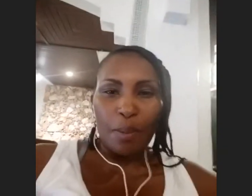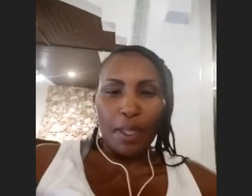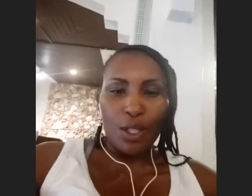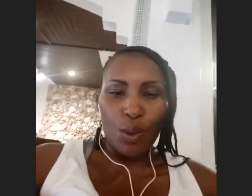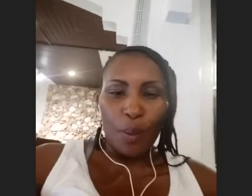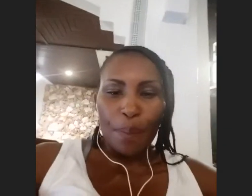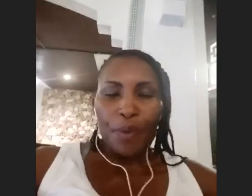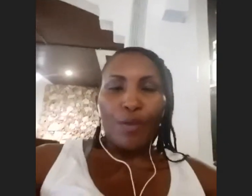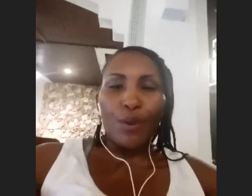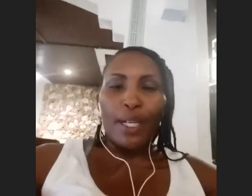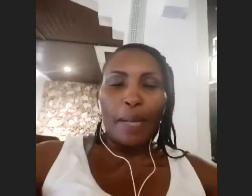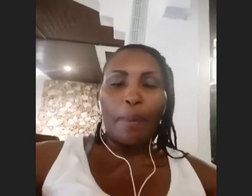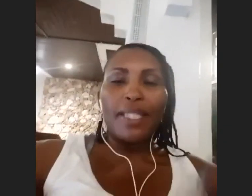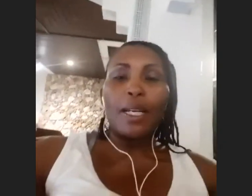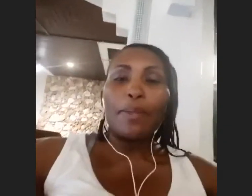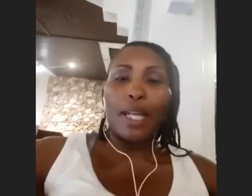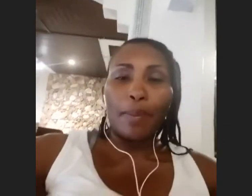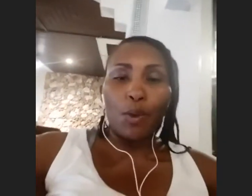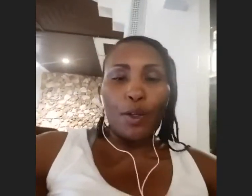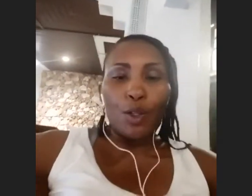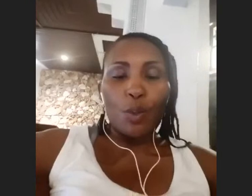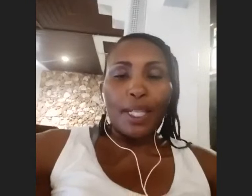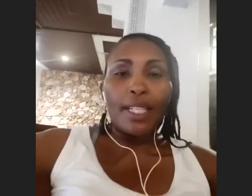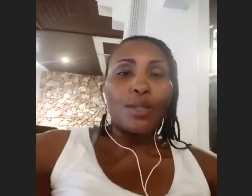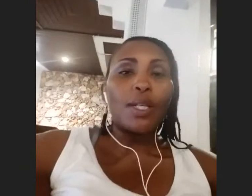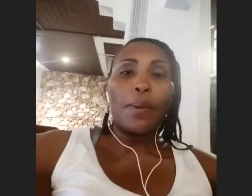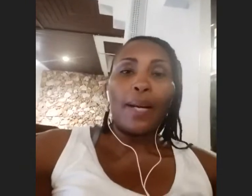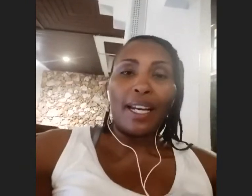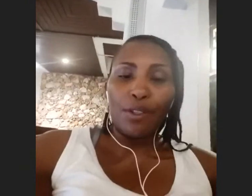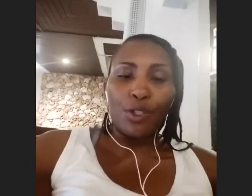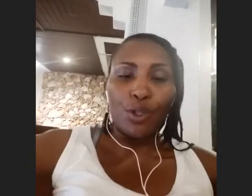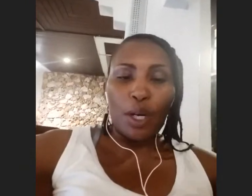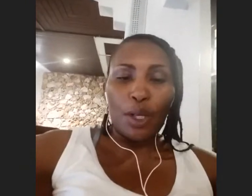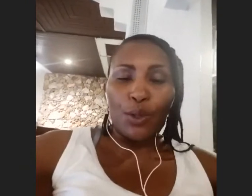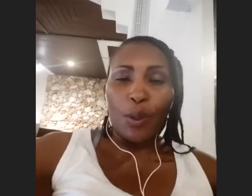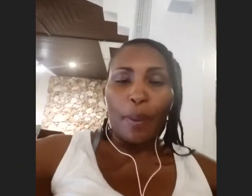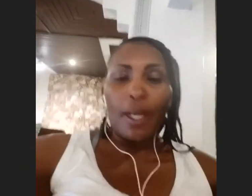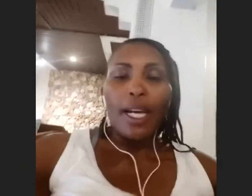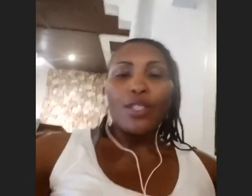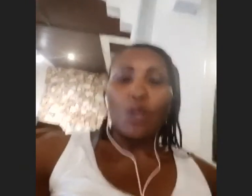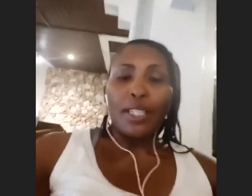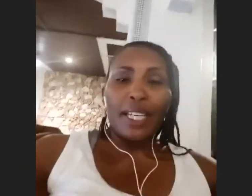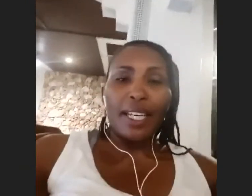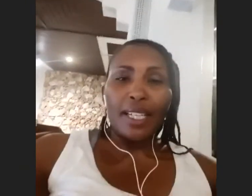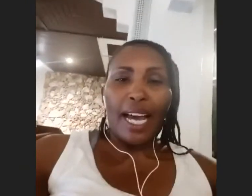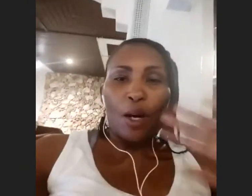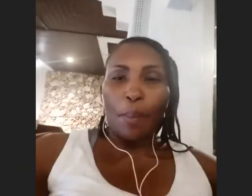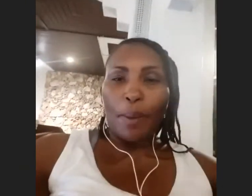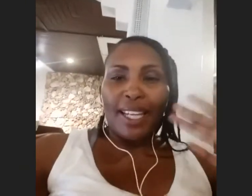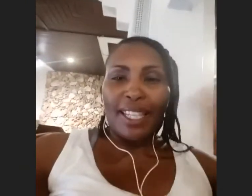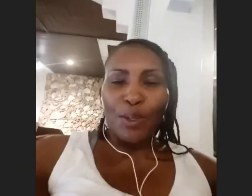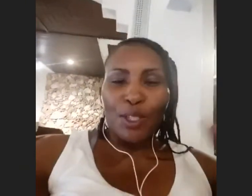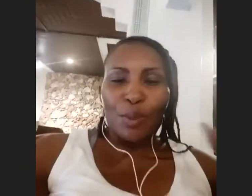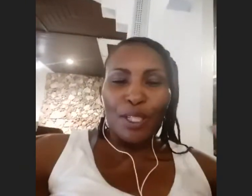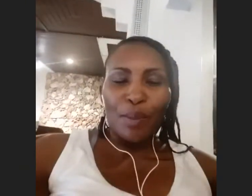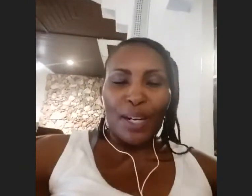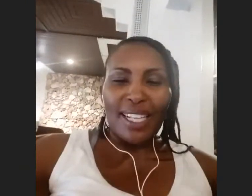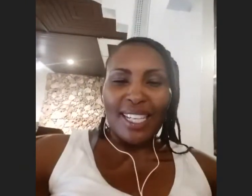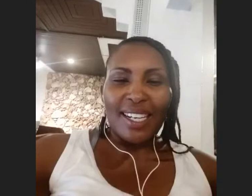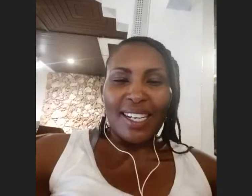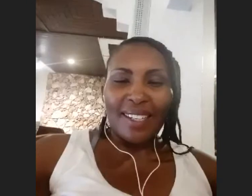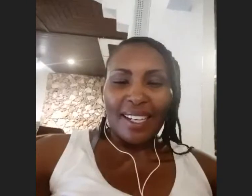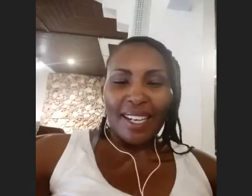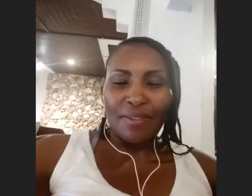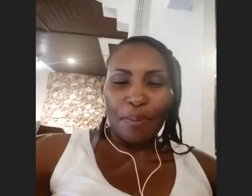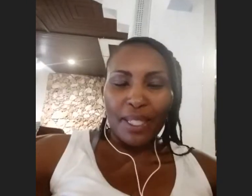that. Please do. If you can, please subscribe to our YouTube channel. Today, we were live on YouTube. So I hope the YouTube team, you